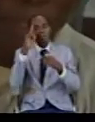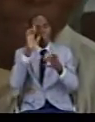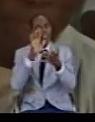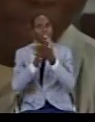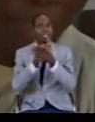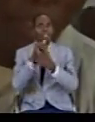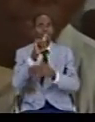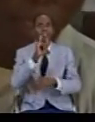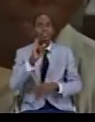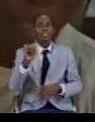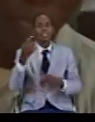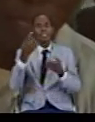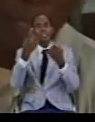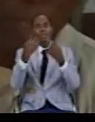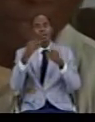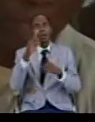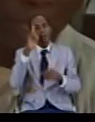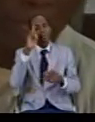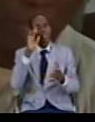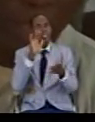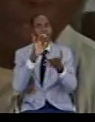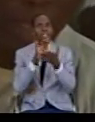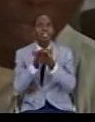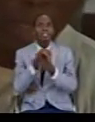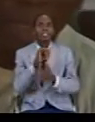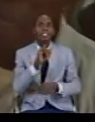Come believing, come